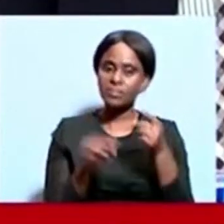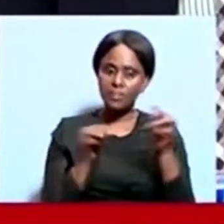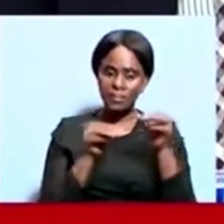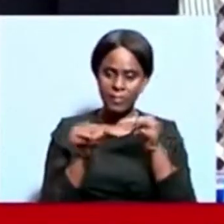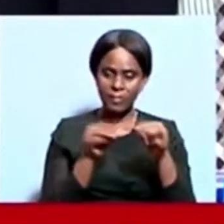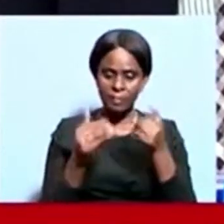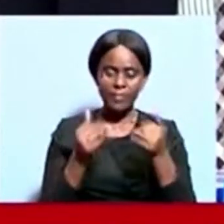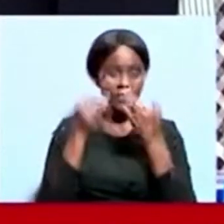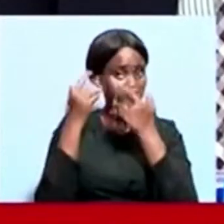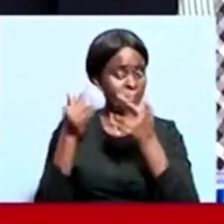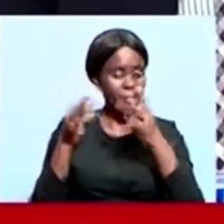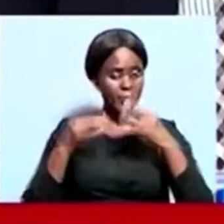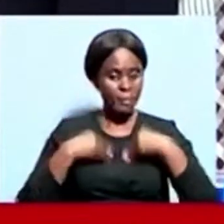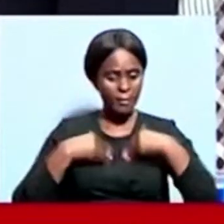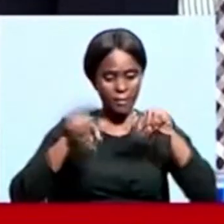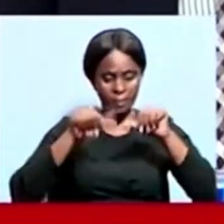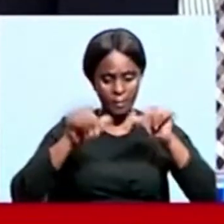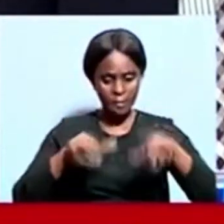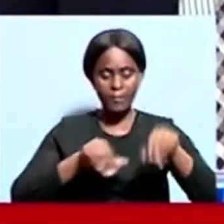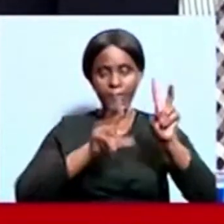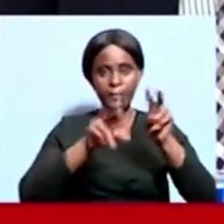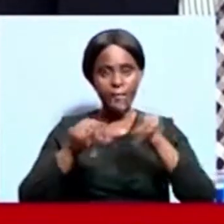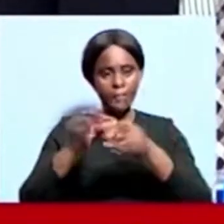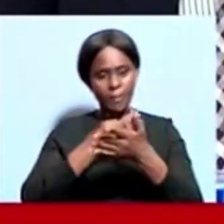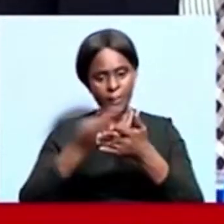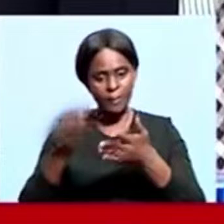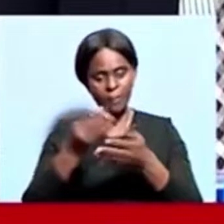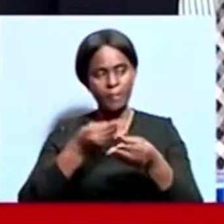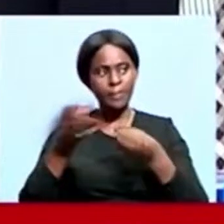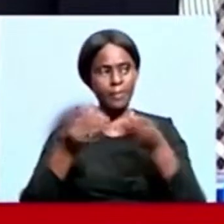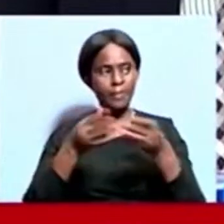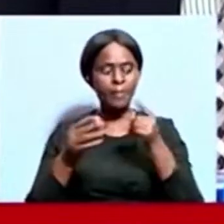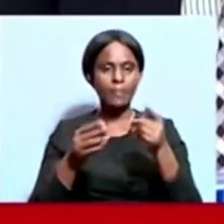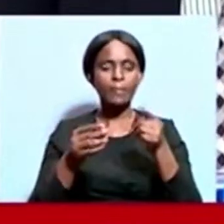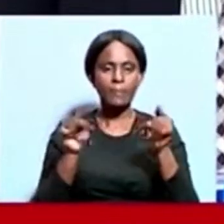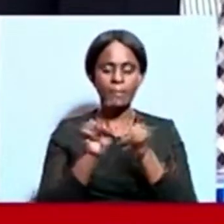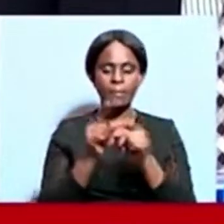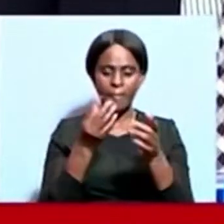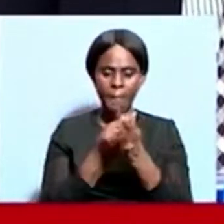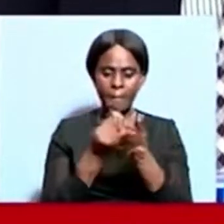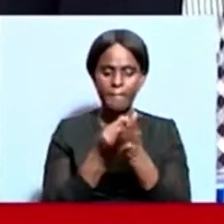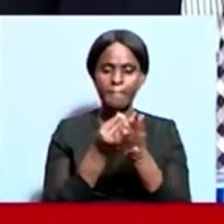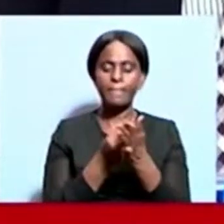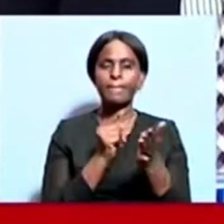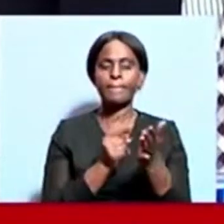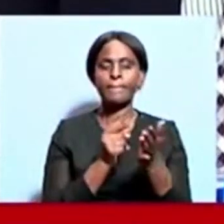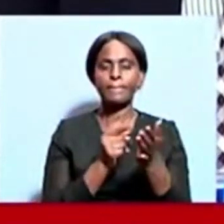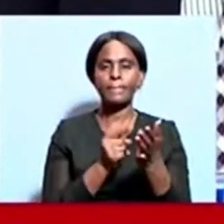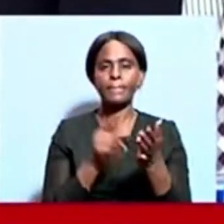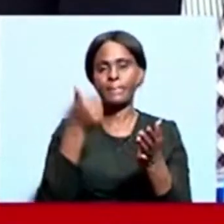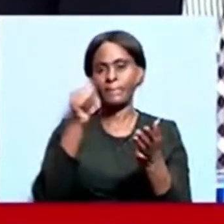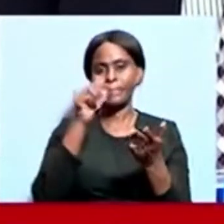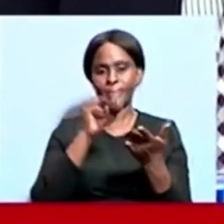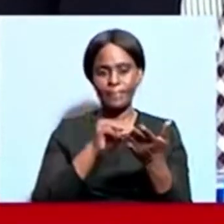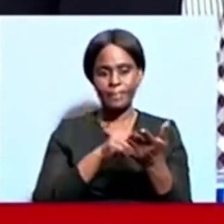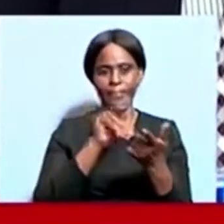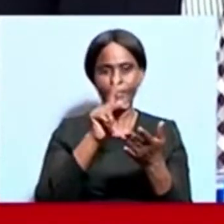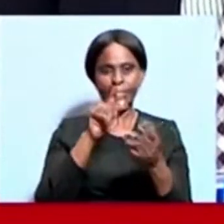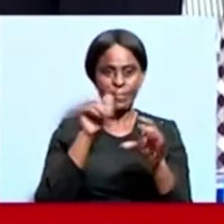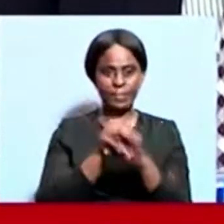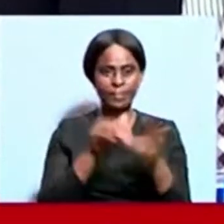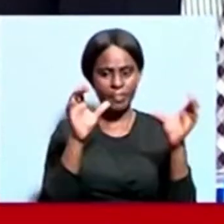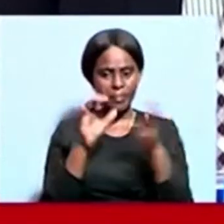management wishes to acknowledge the auditor's observation of failure to spend an amount of 10 million kwacha on